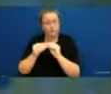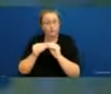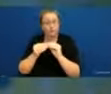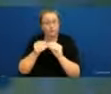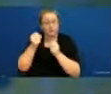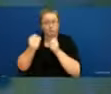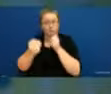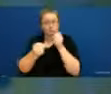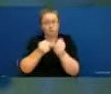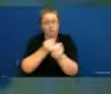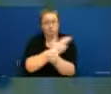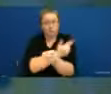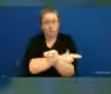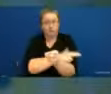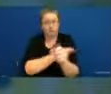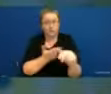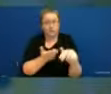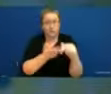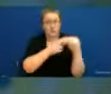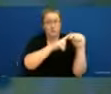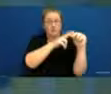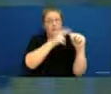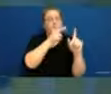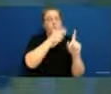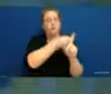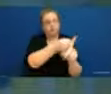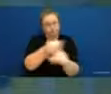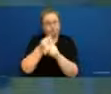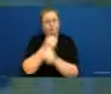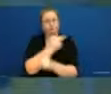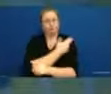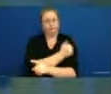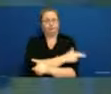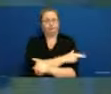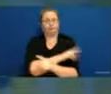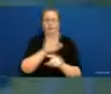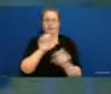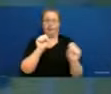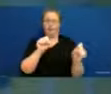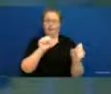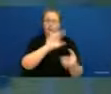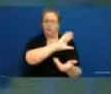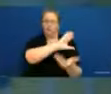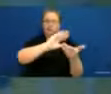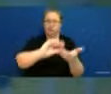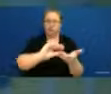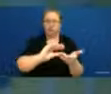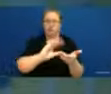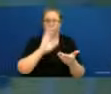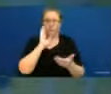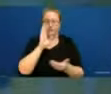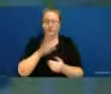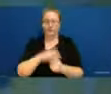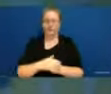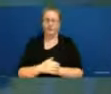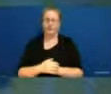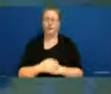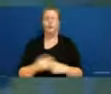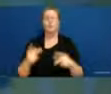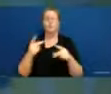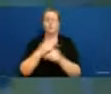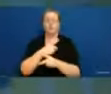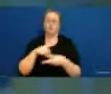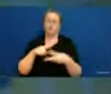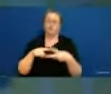increases, it will continue to affect obviously our hospitals, particularly in those areas where the largest concentration